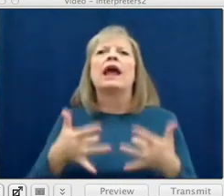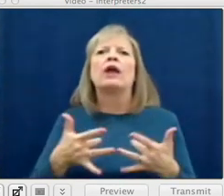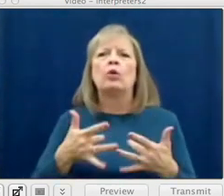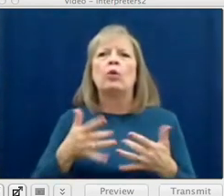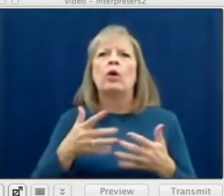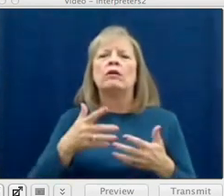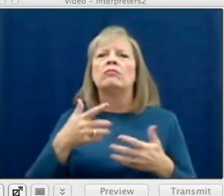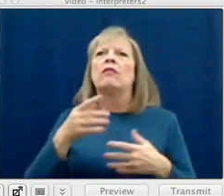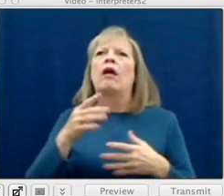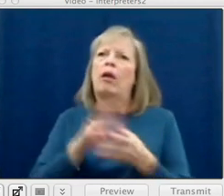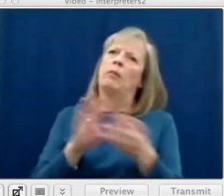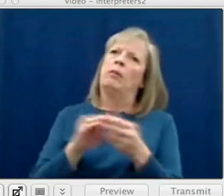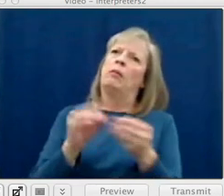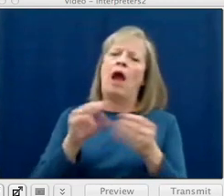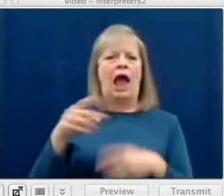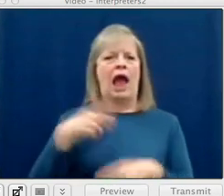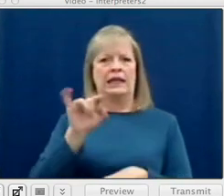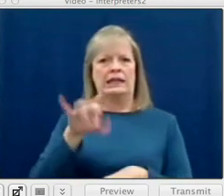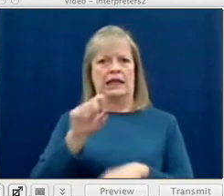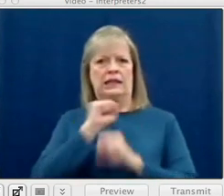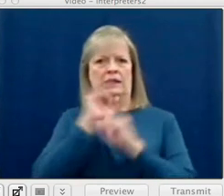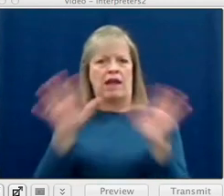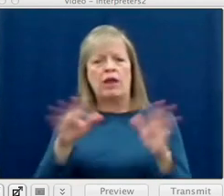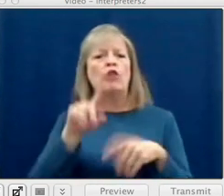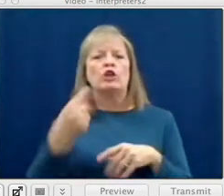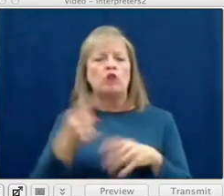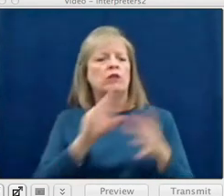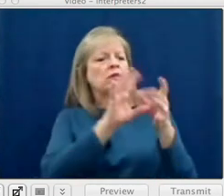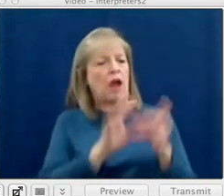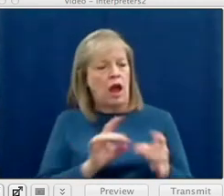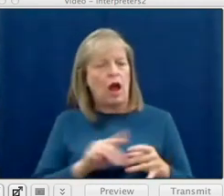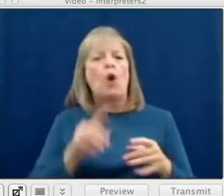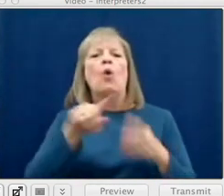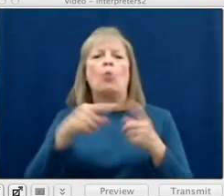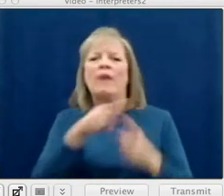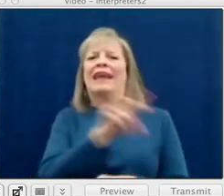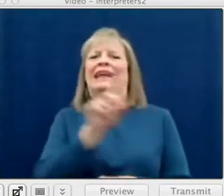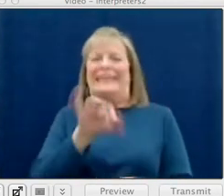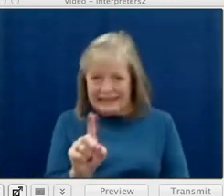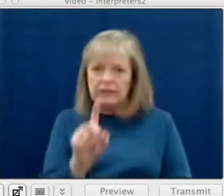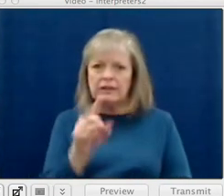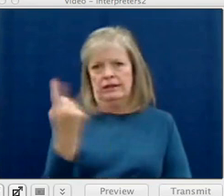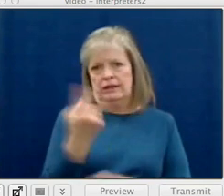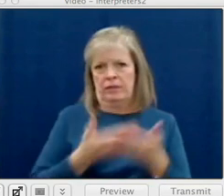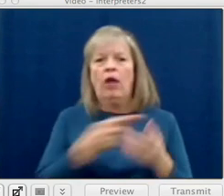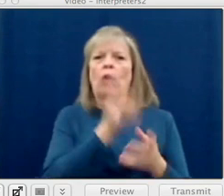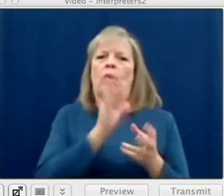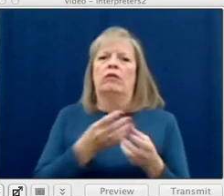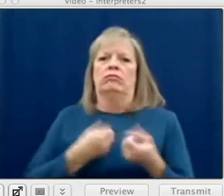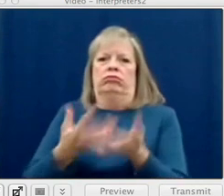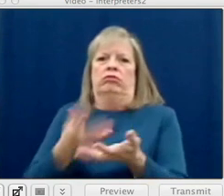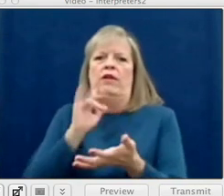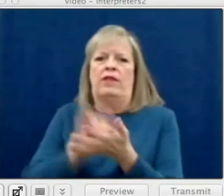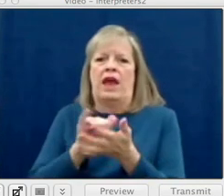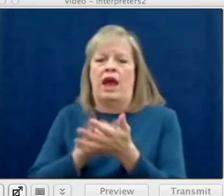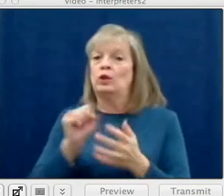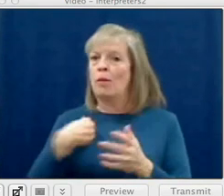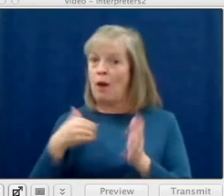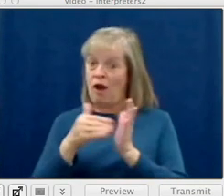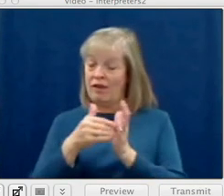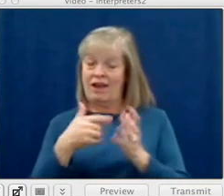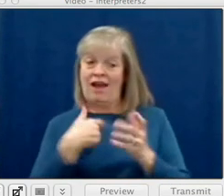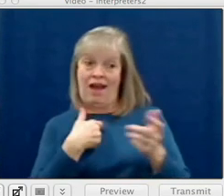likely just go through, and only time that they did something will they articulate that. So my focus in